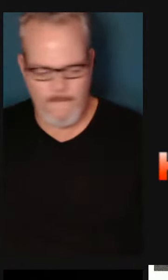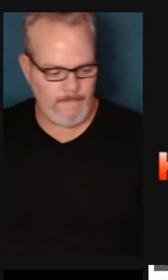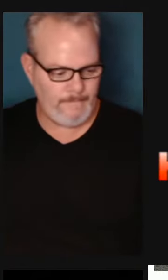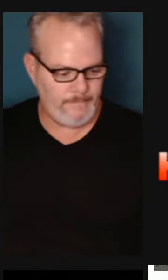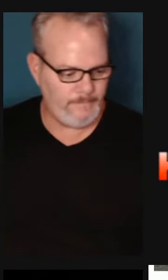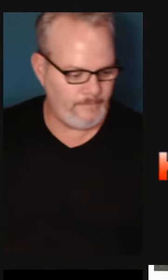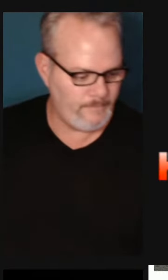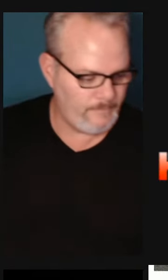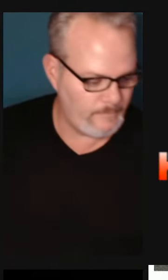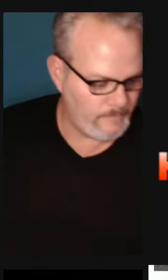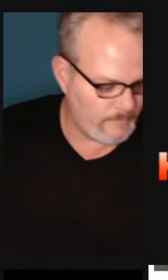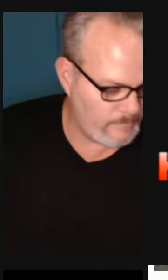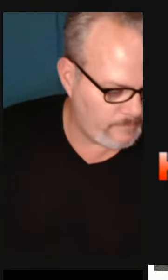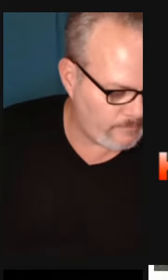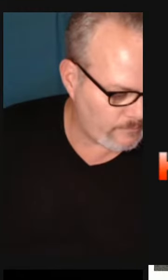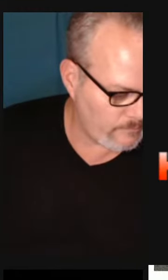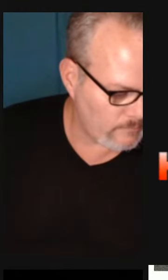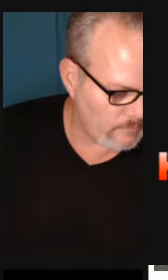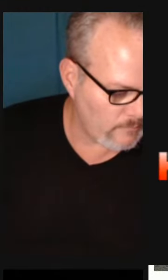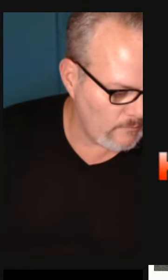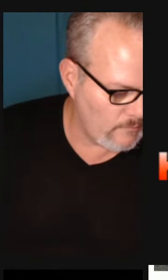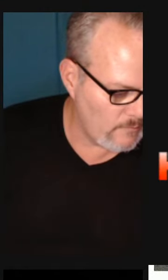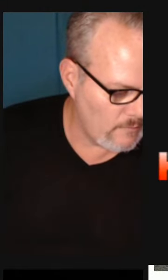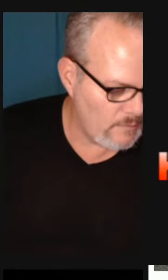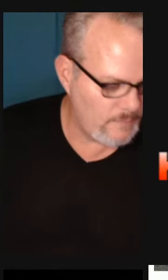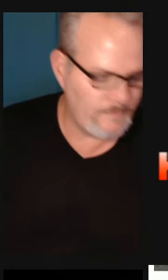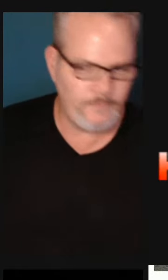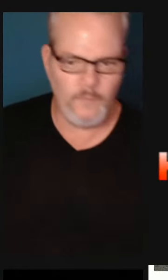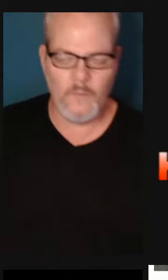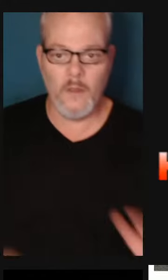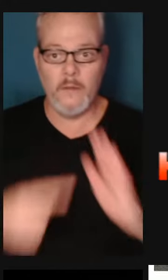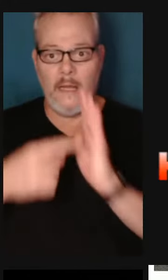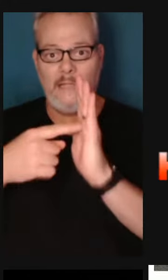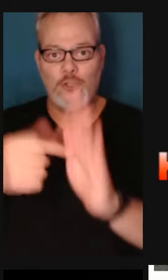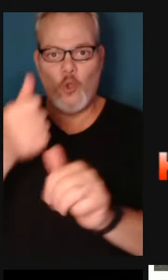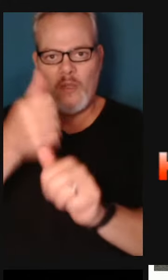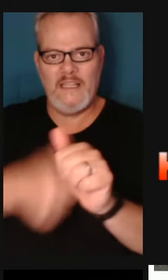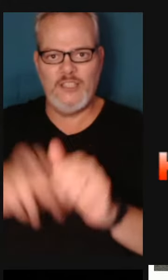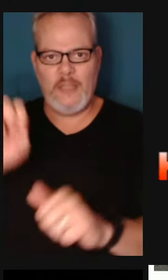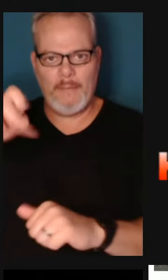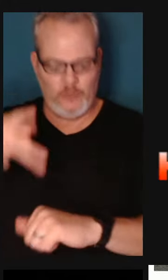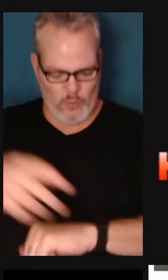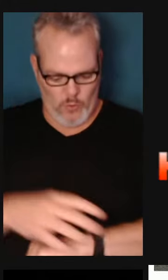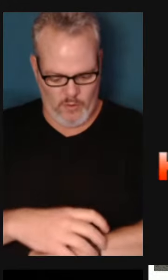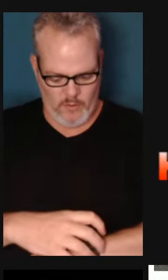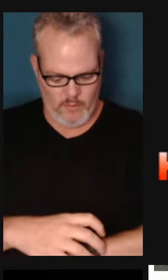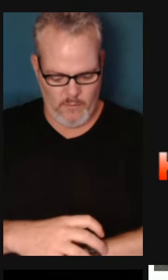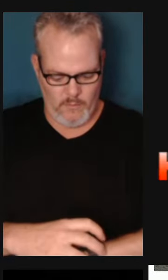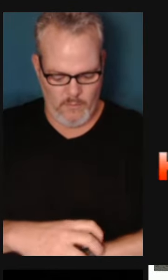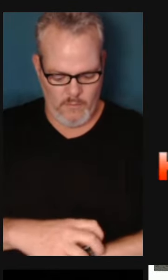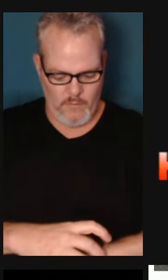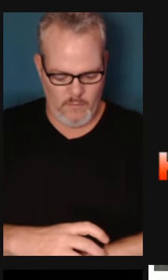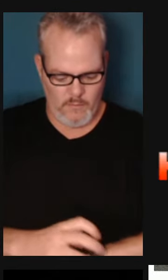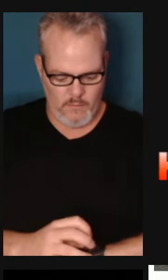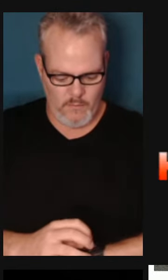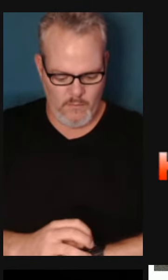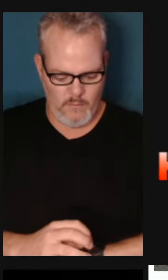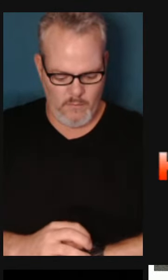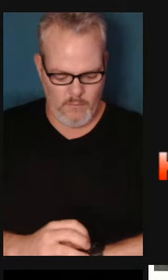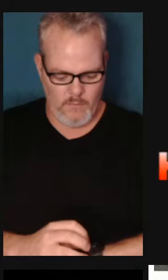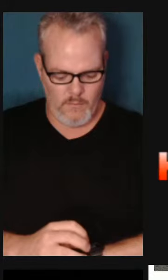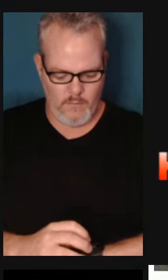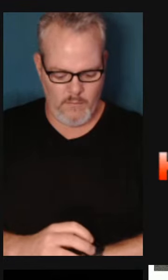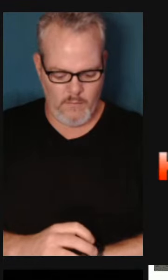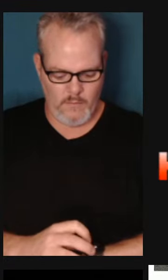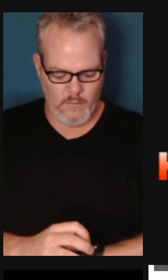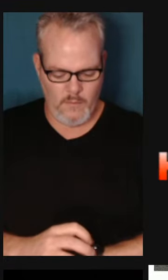Yes, they're showing here with each episode and its duration there, right? How much you're adding to it. And so you have some clear winners when the